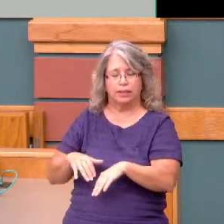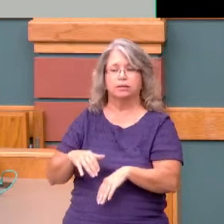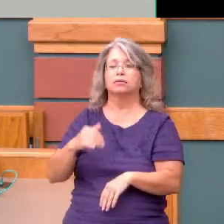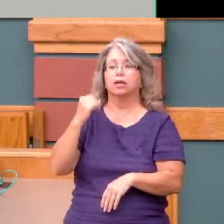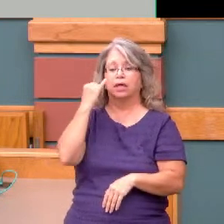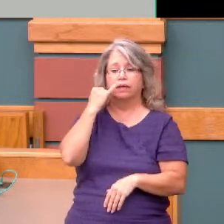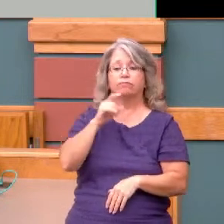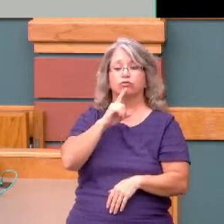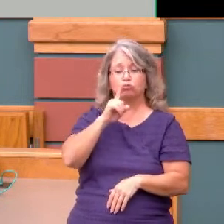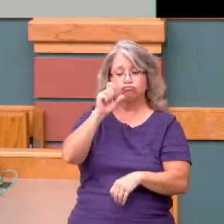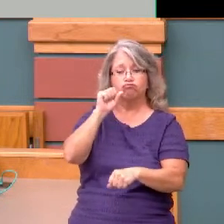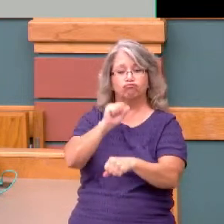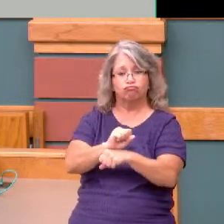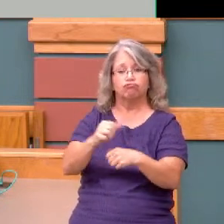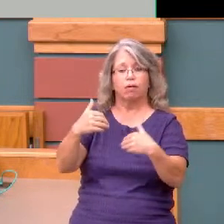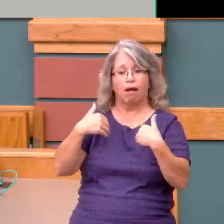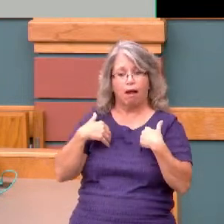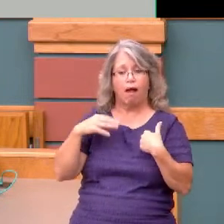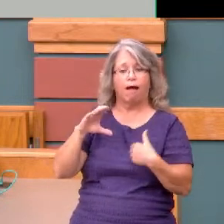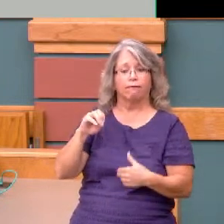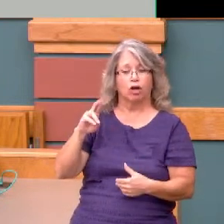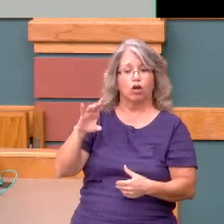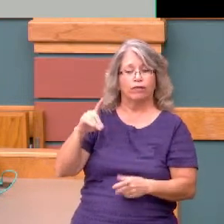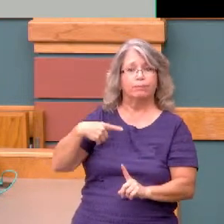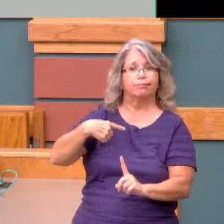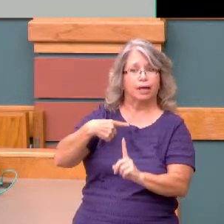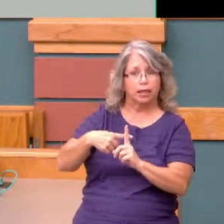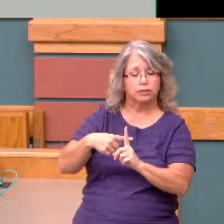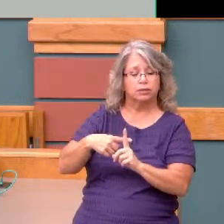the Borchard Fairgrounds or Physicians West.